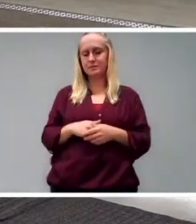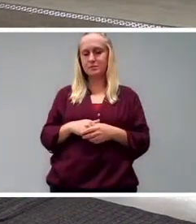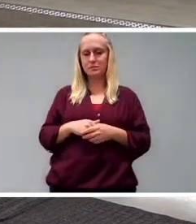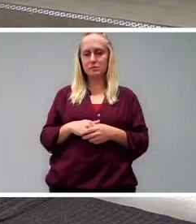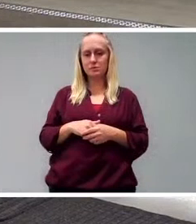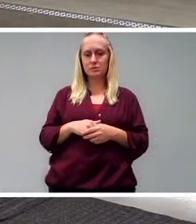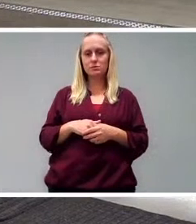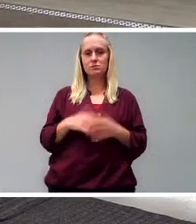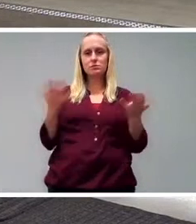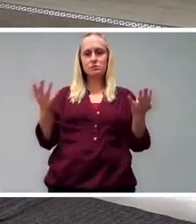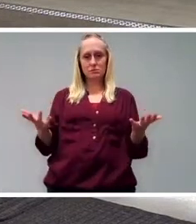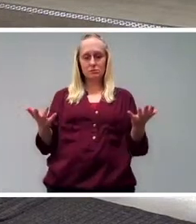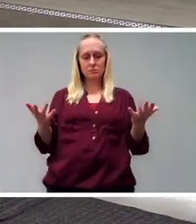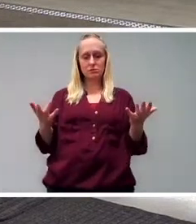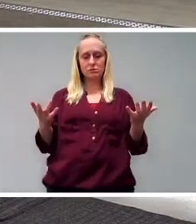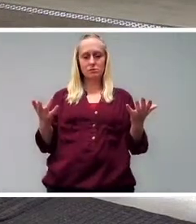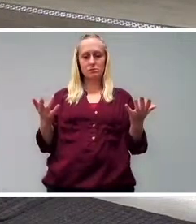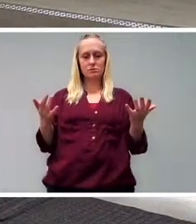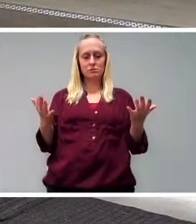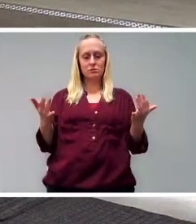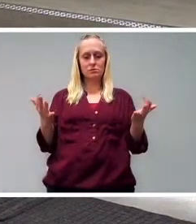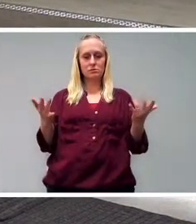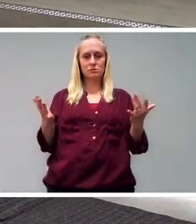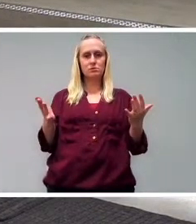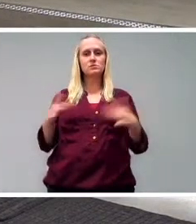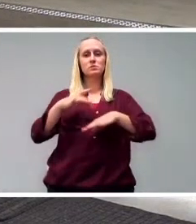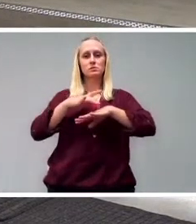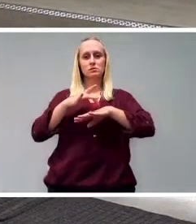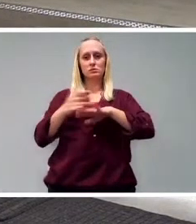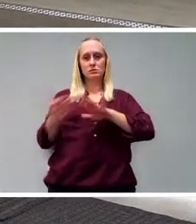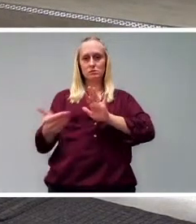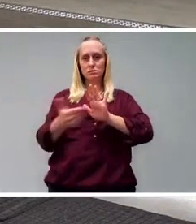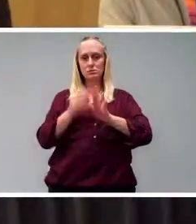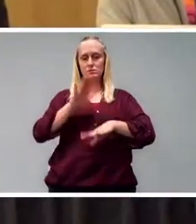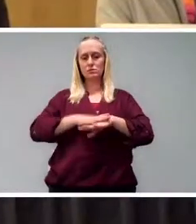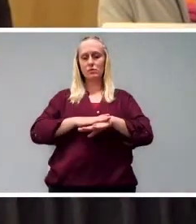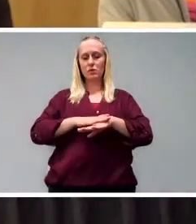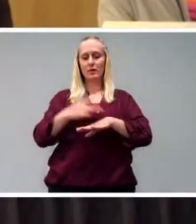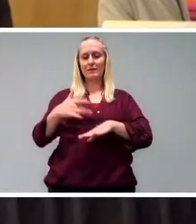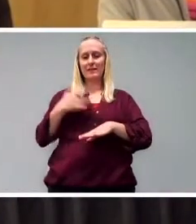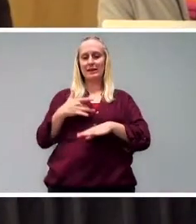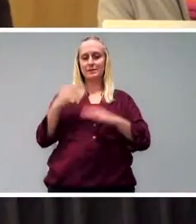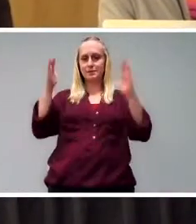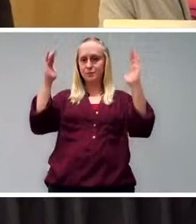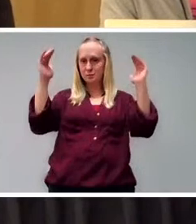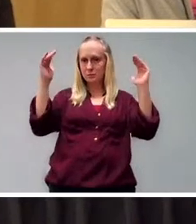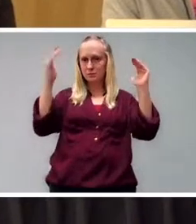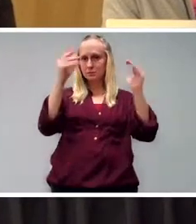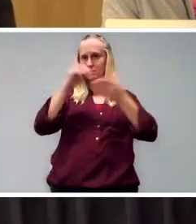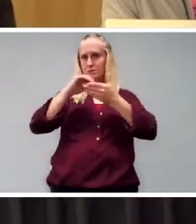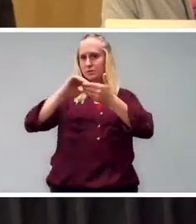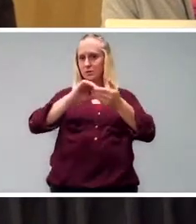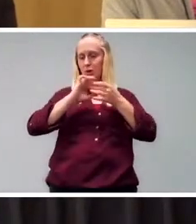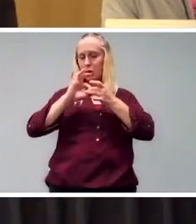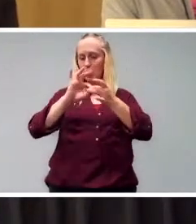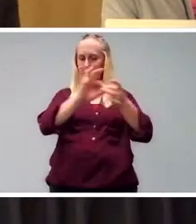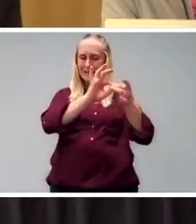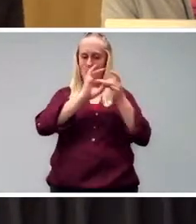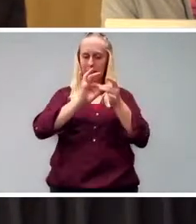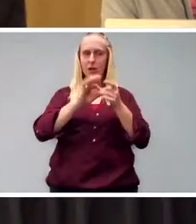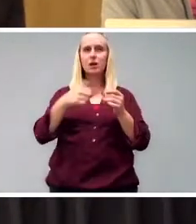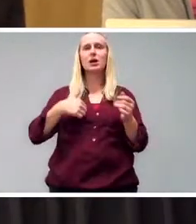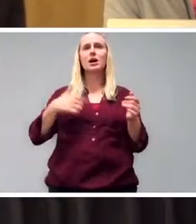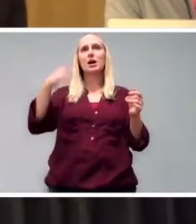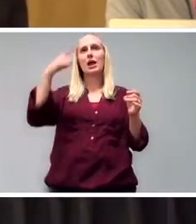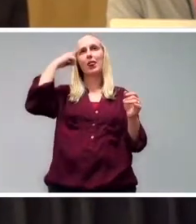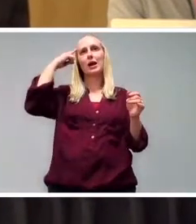Well, to close us out, just to touch on what you shared about the feeling of hope and unity. I think when students come